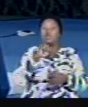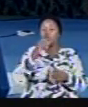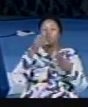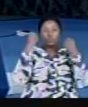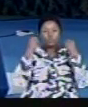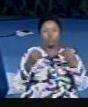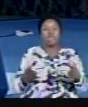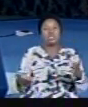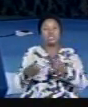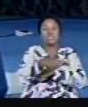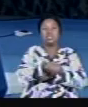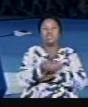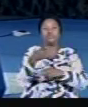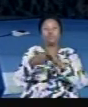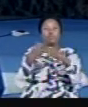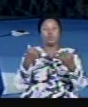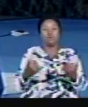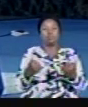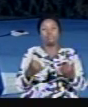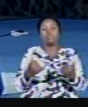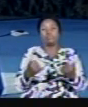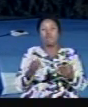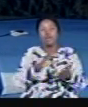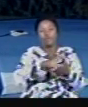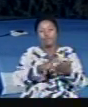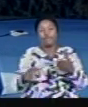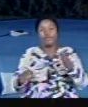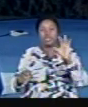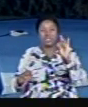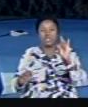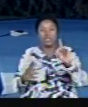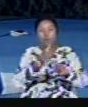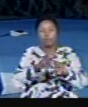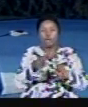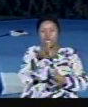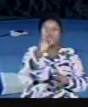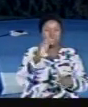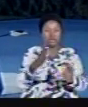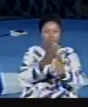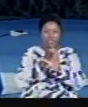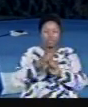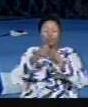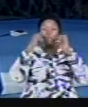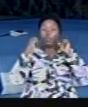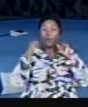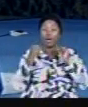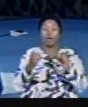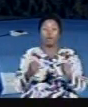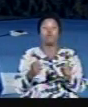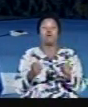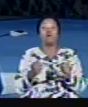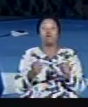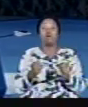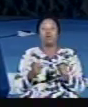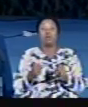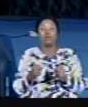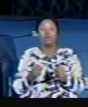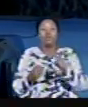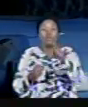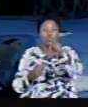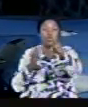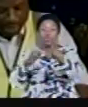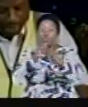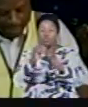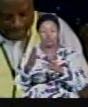since. Verse 8. But ye shall receive power. You will not receive